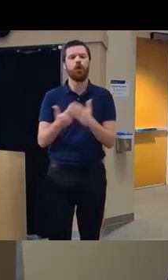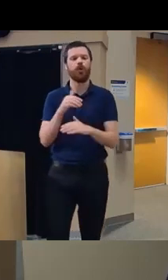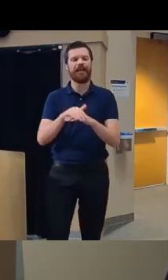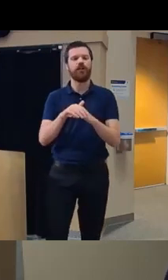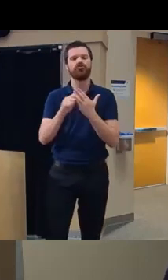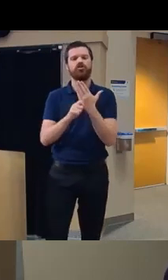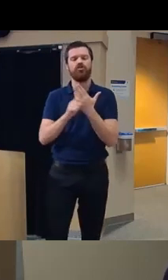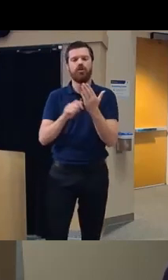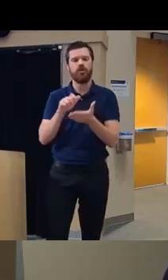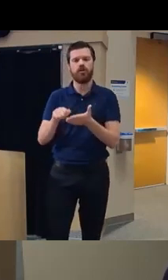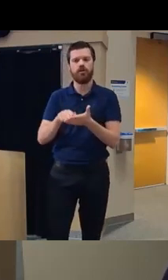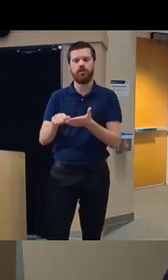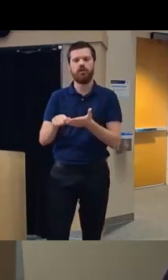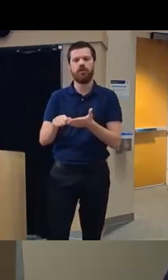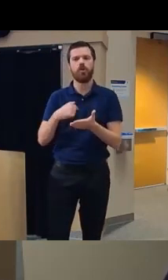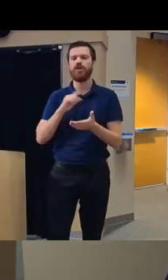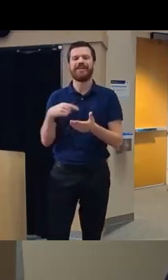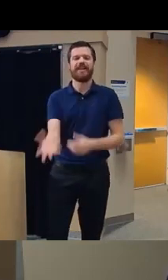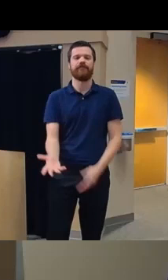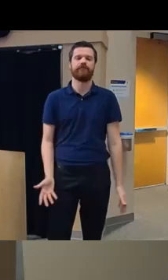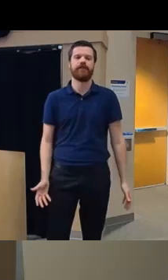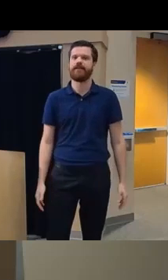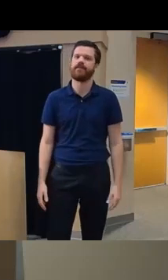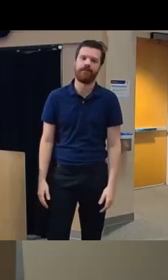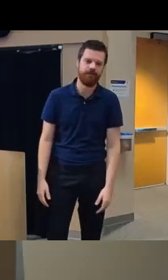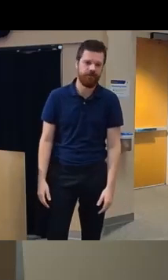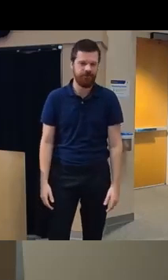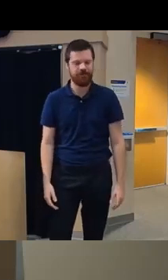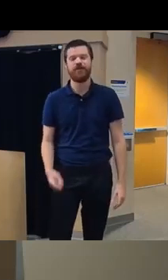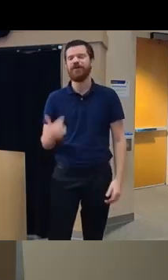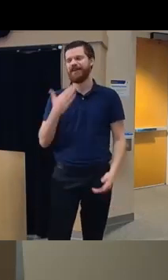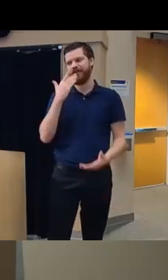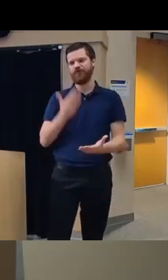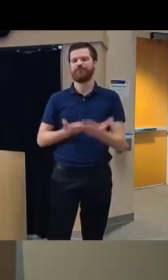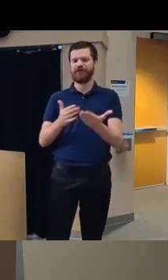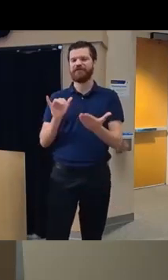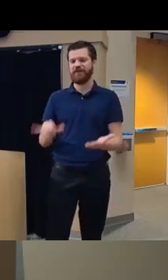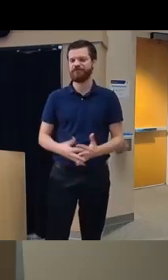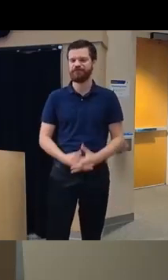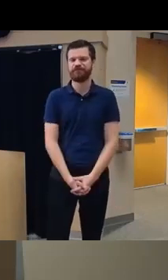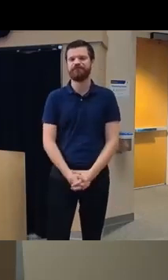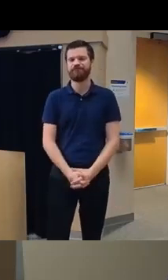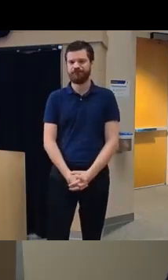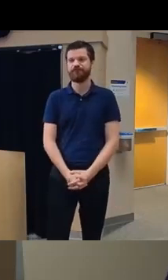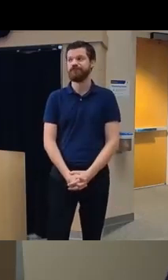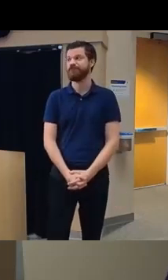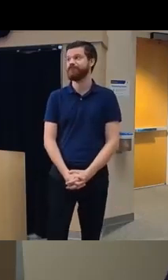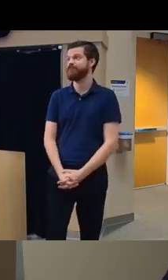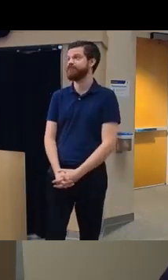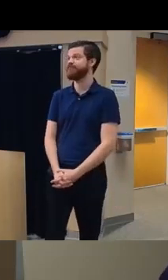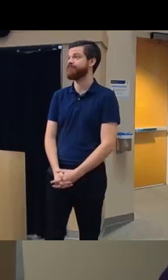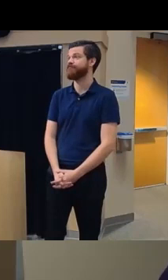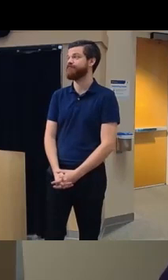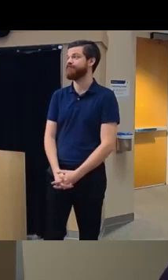ago about how we just give up on our patients. Right, yeah, it's real. Yeah, so thank you for bringing that up. Any other questions from